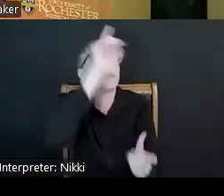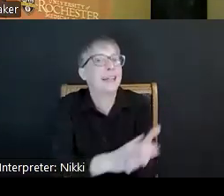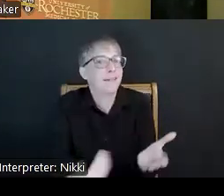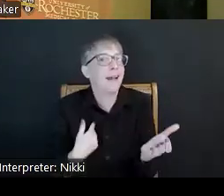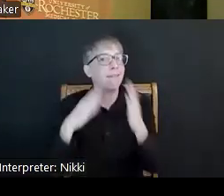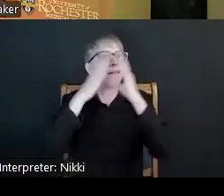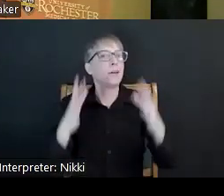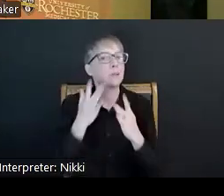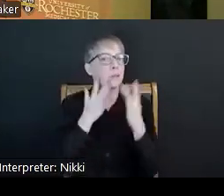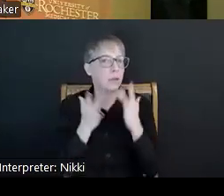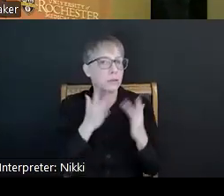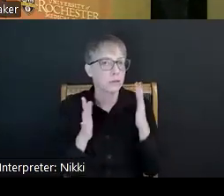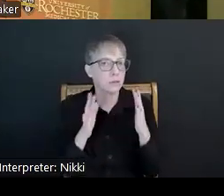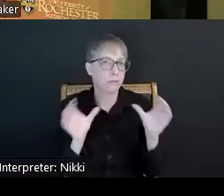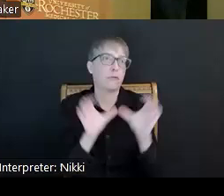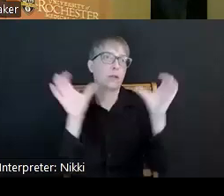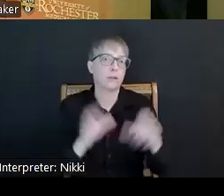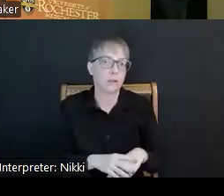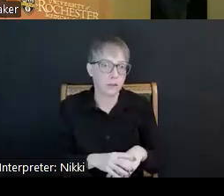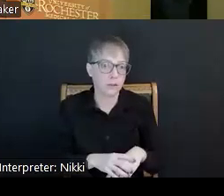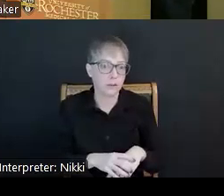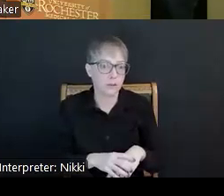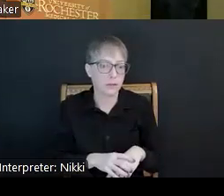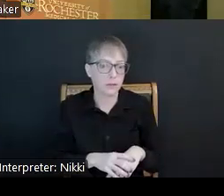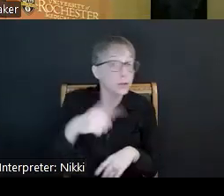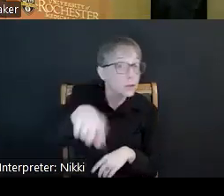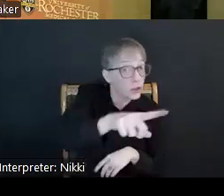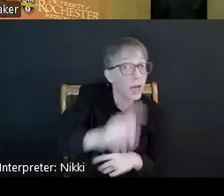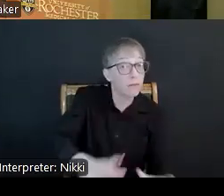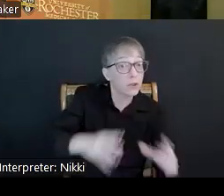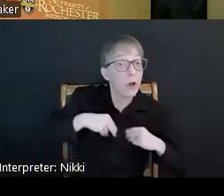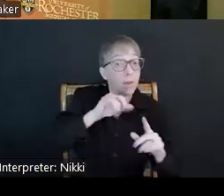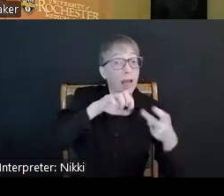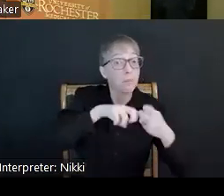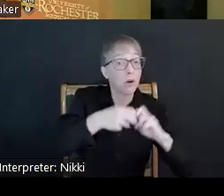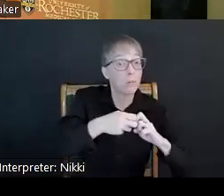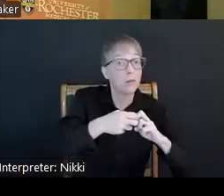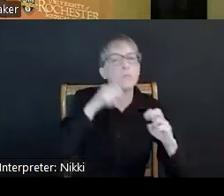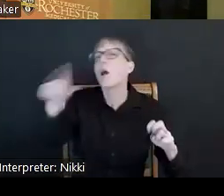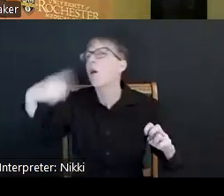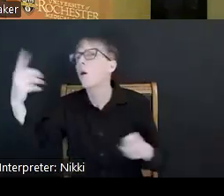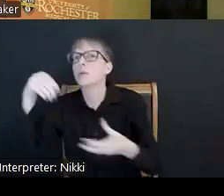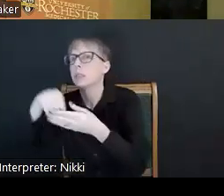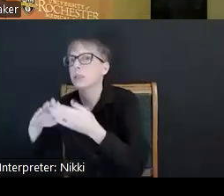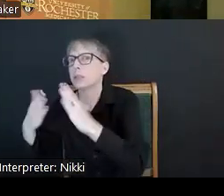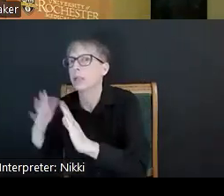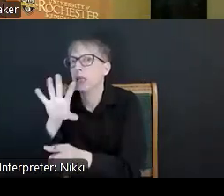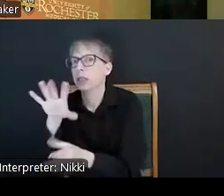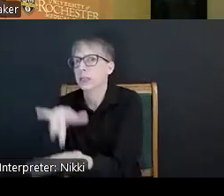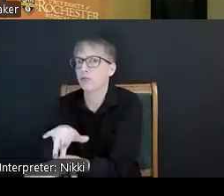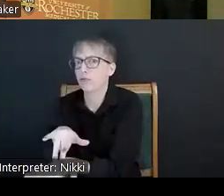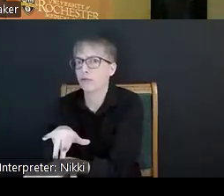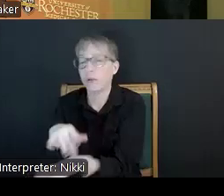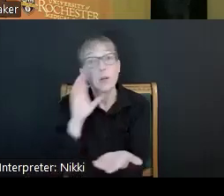do something about it, and that you have to own this problem in your town, not just if you live in the city, because it's going to affect all of us for